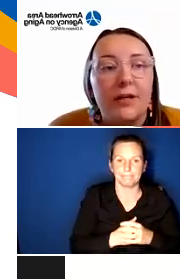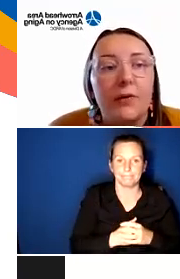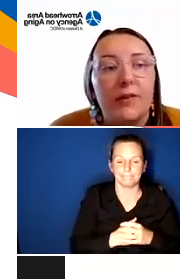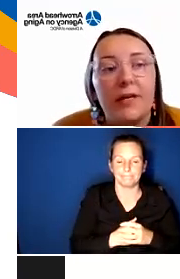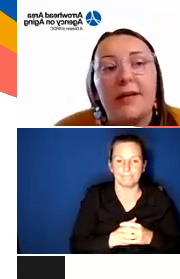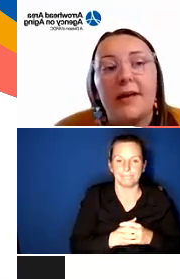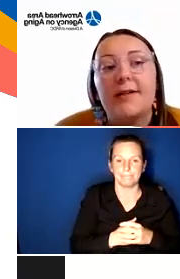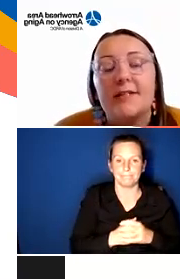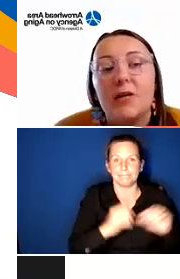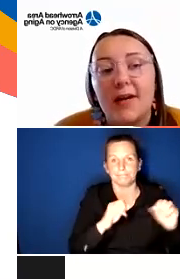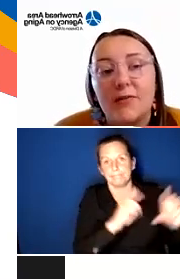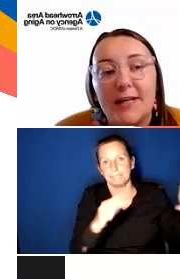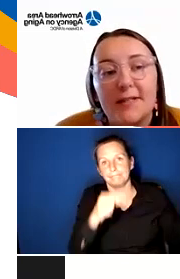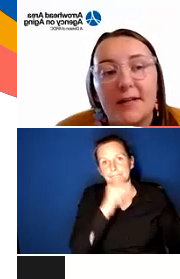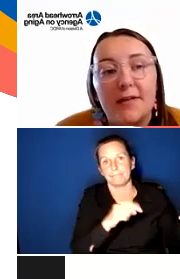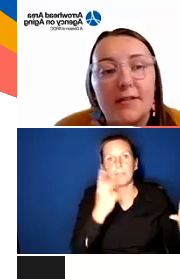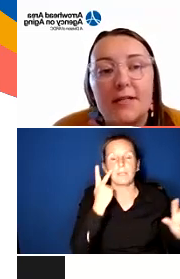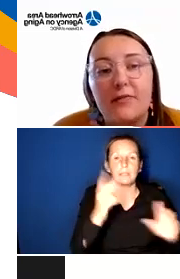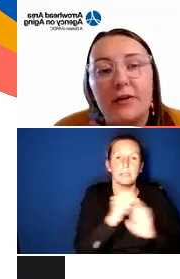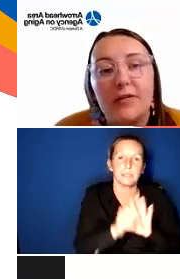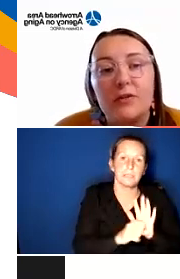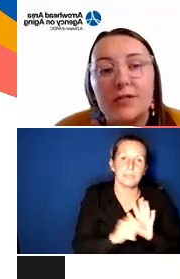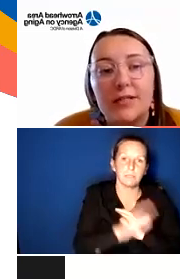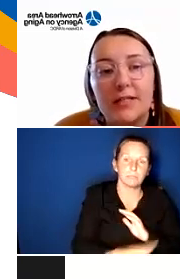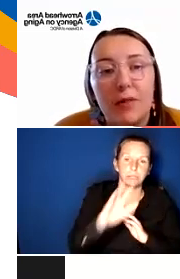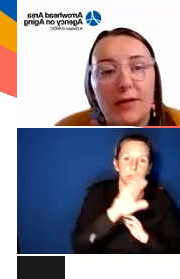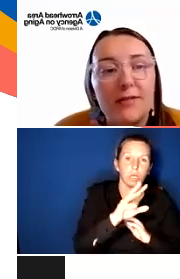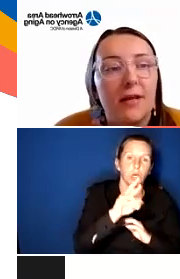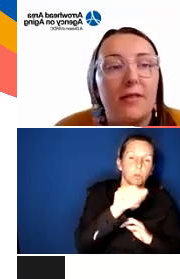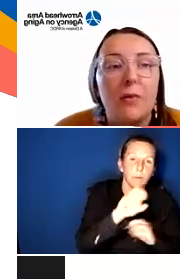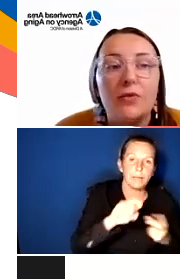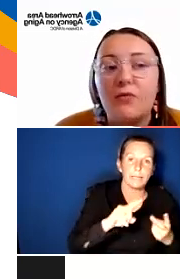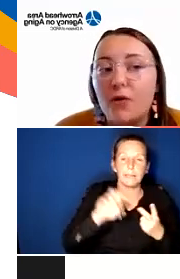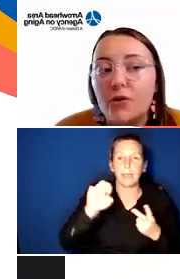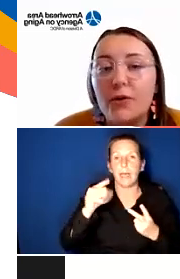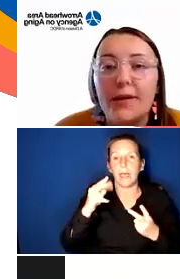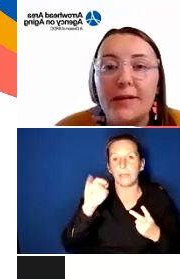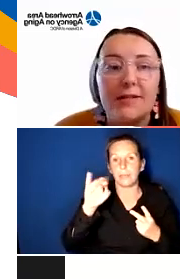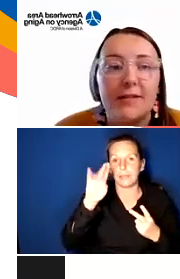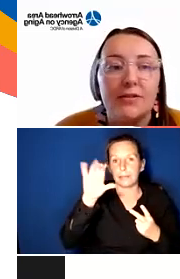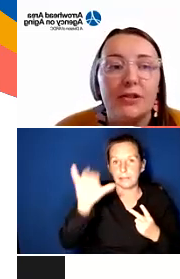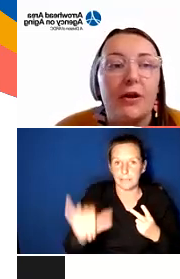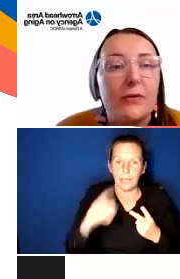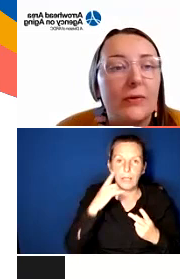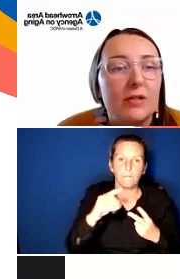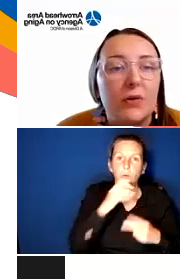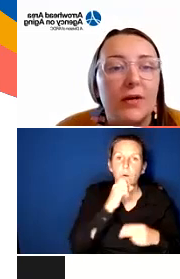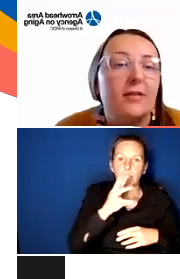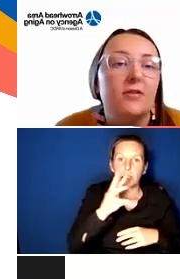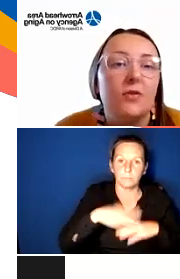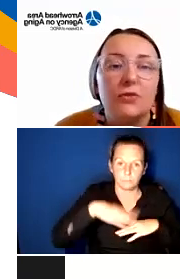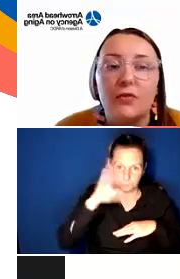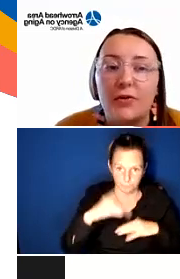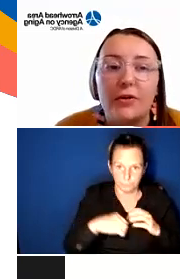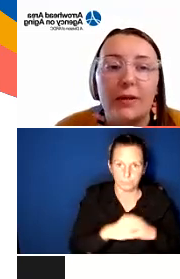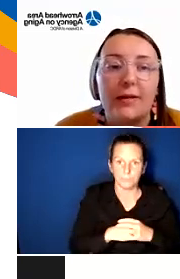So here we are looking at statewide race and ethnicity for individuals 60+, and the most vulnerable in disaster, otherwise known as